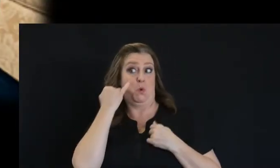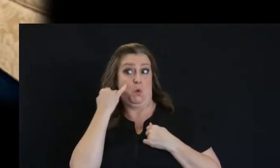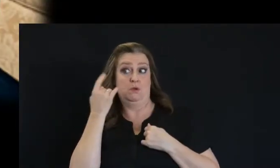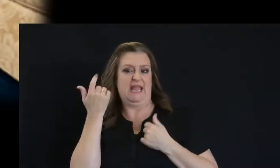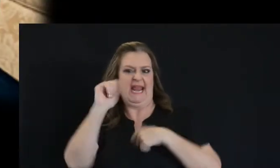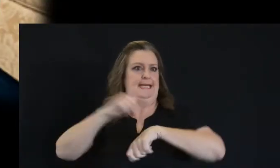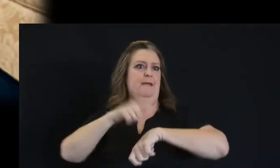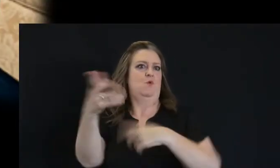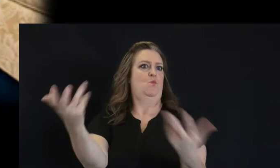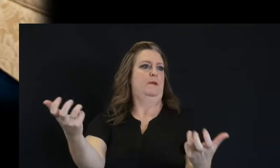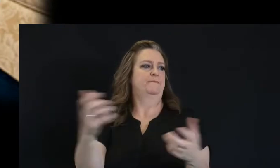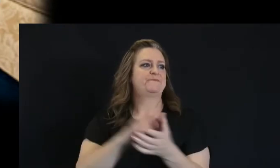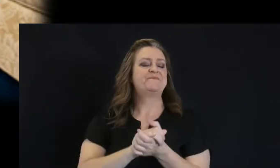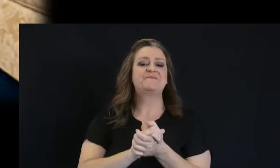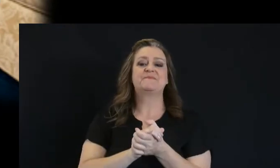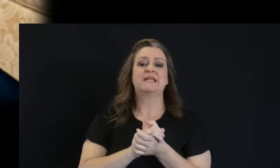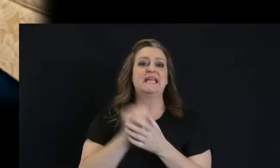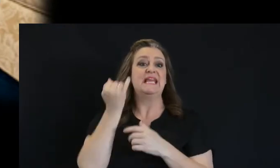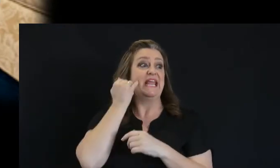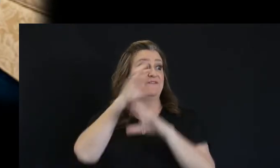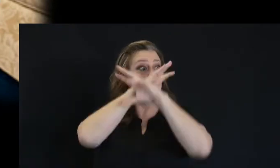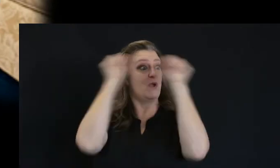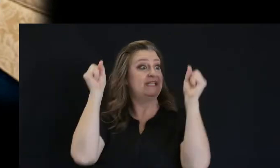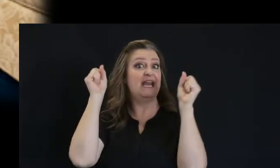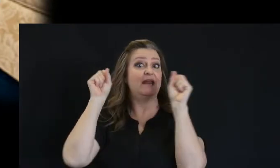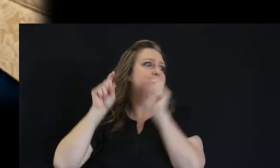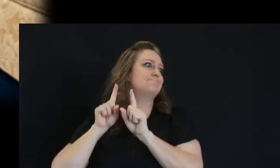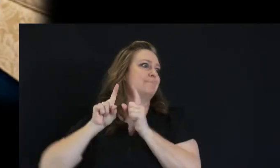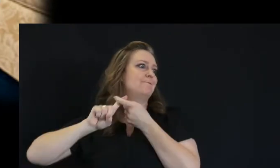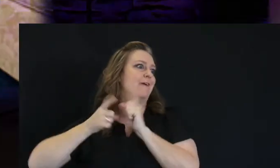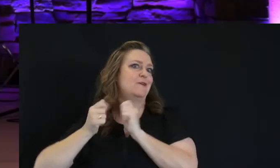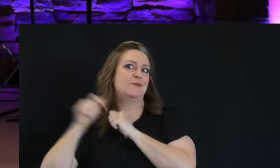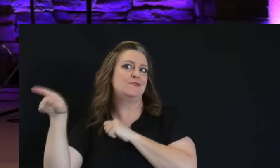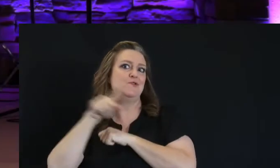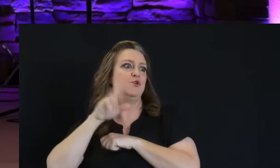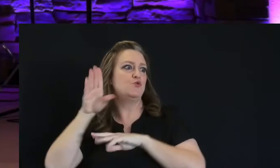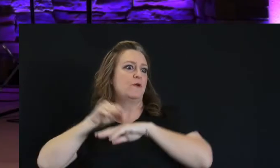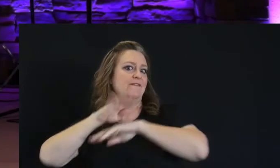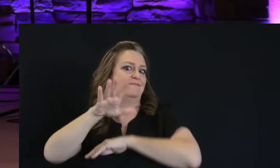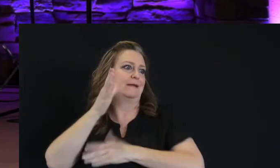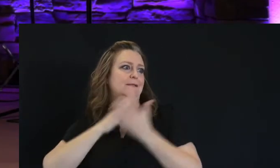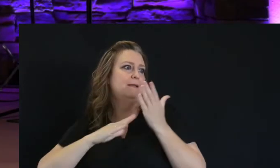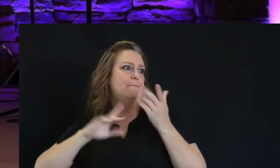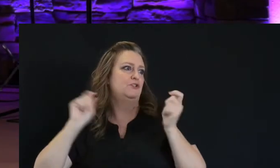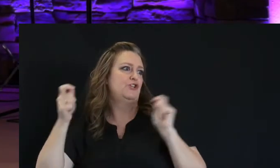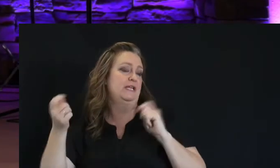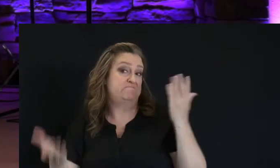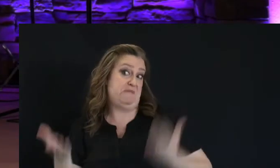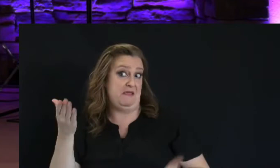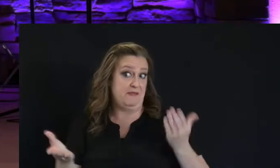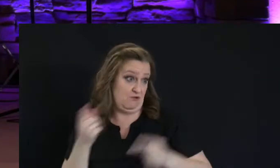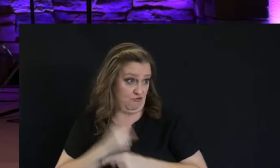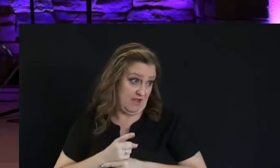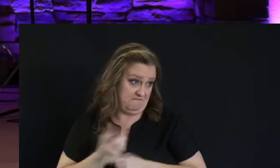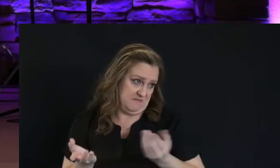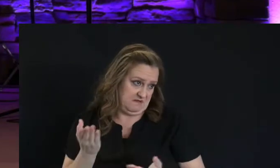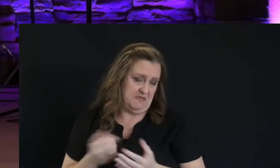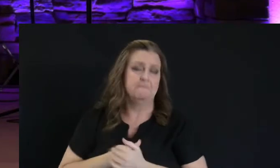you wanted. If you had the president's ear, you might be able to affect some level on some change, don't you think?